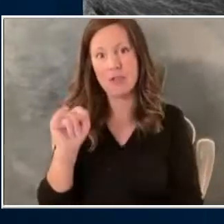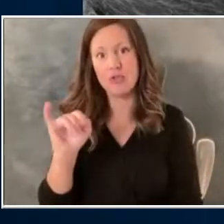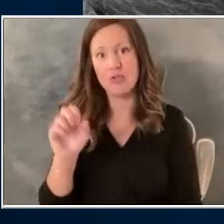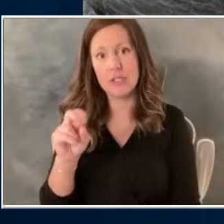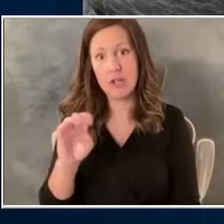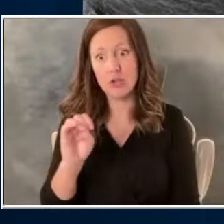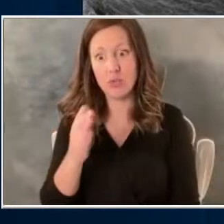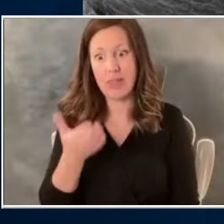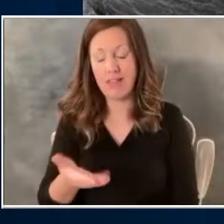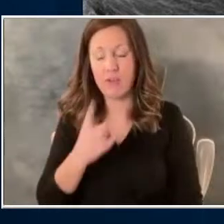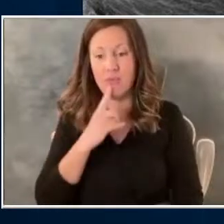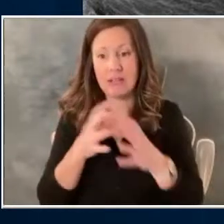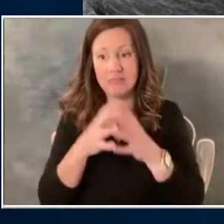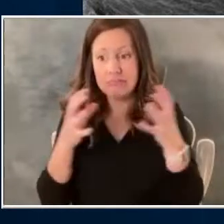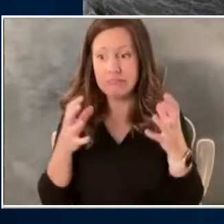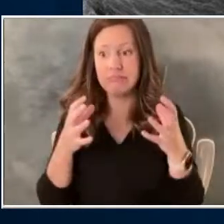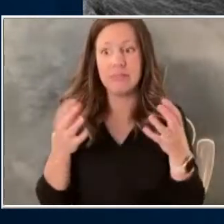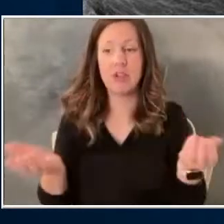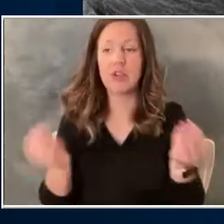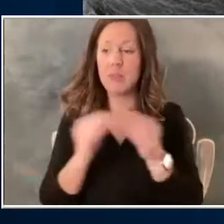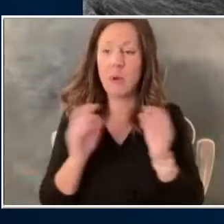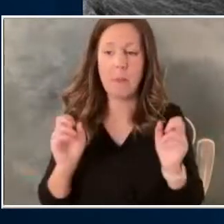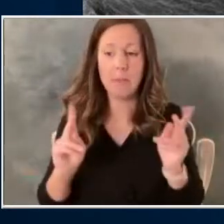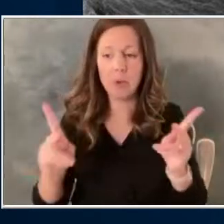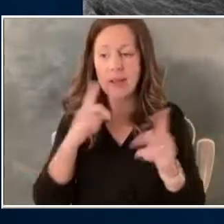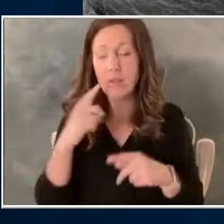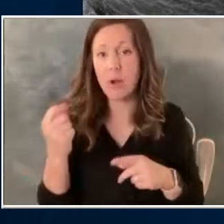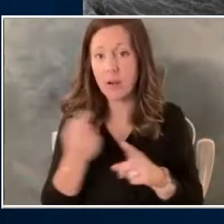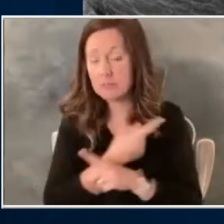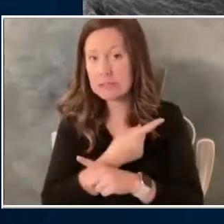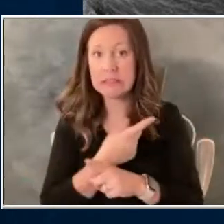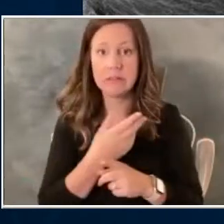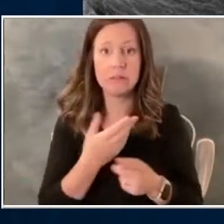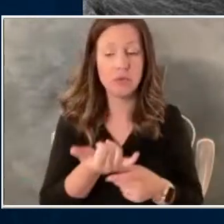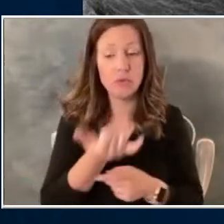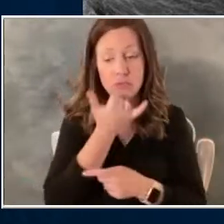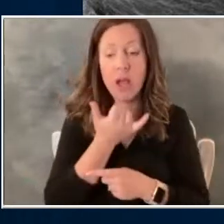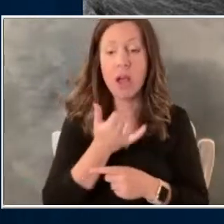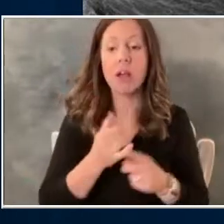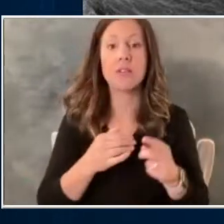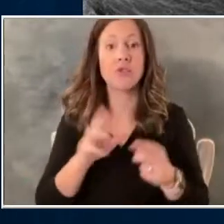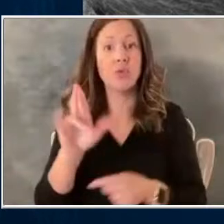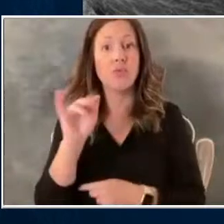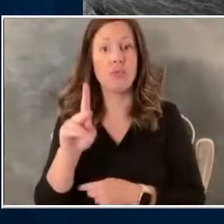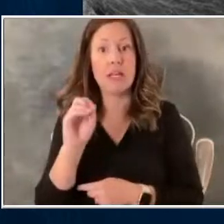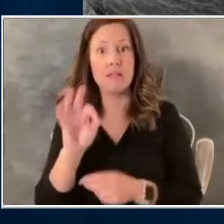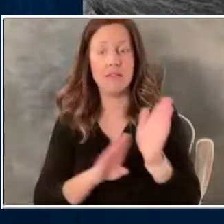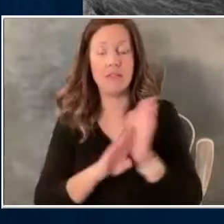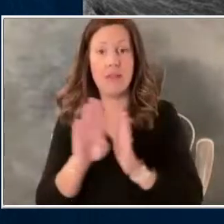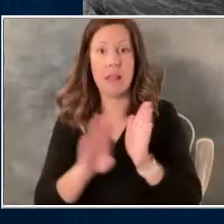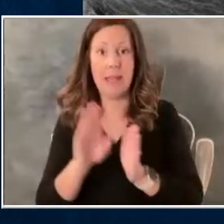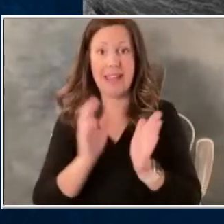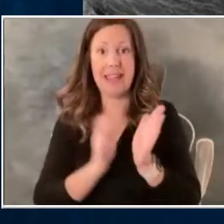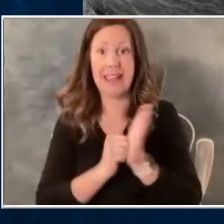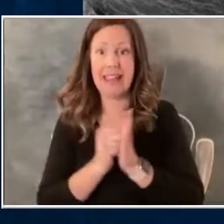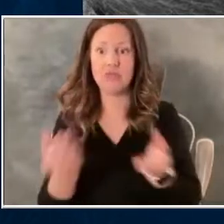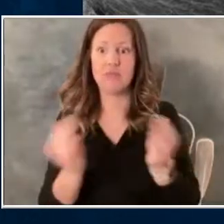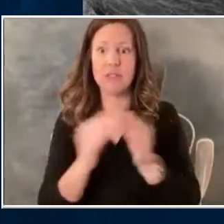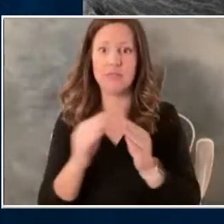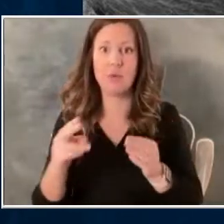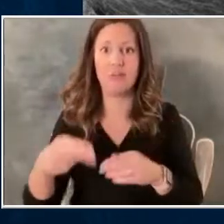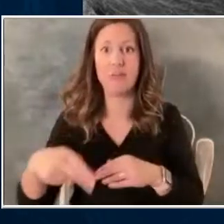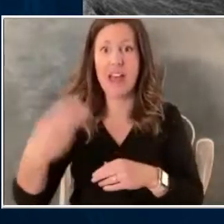more ways to go wrong, and so the risk of developing breast cancer is higher as well. So it's a double